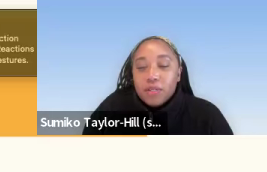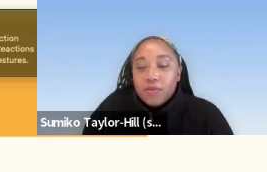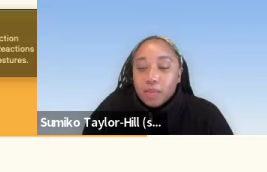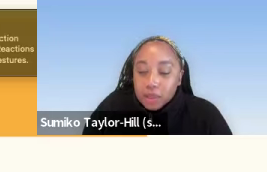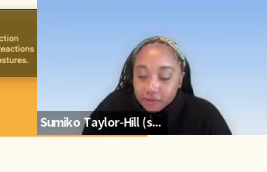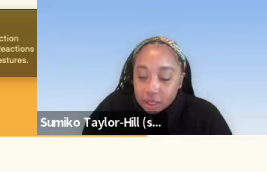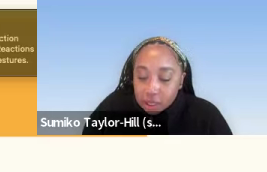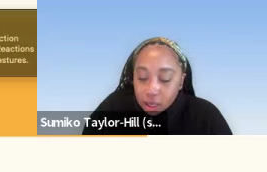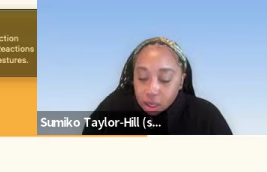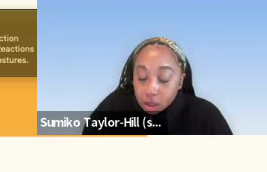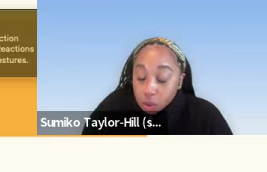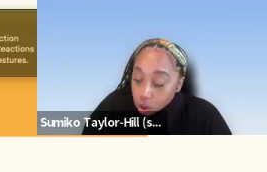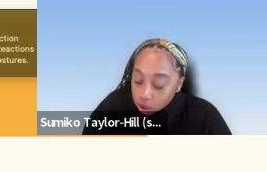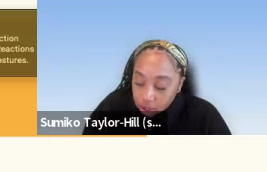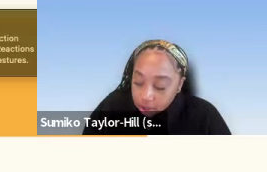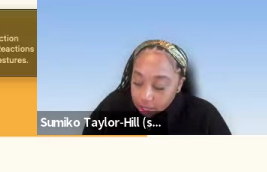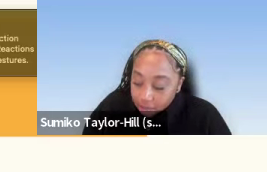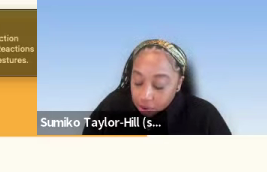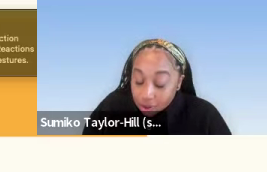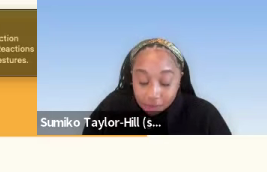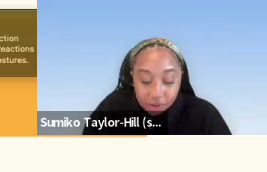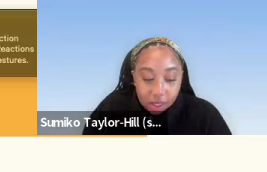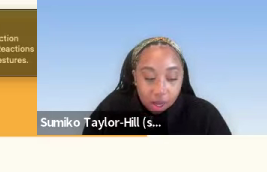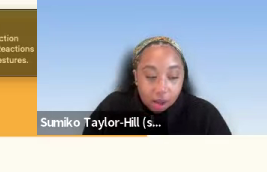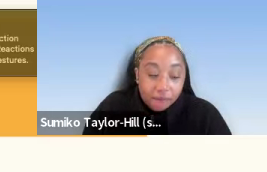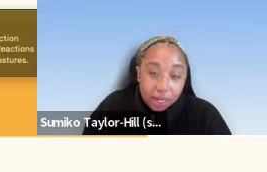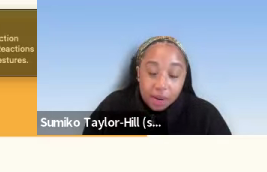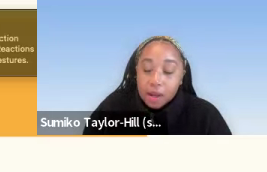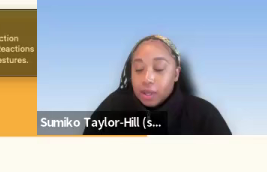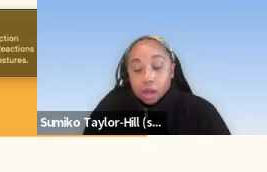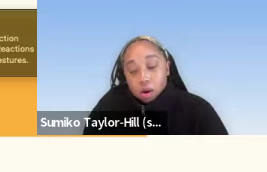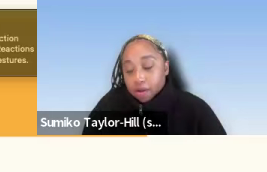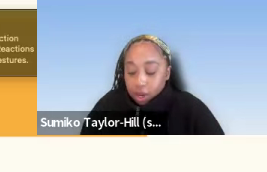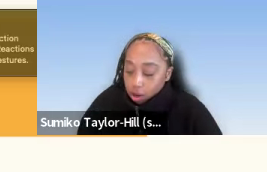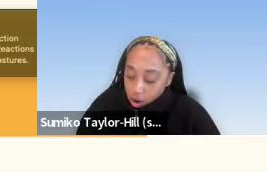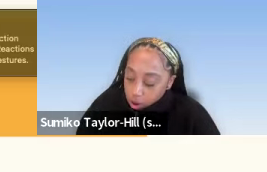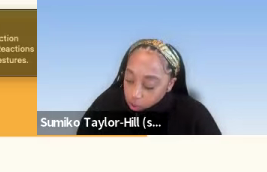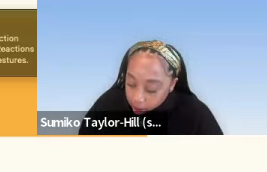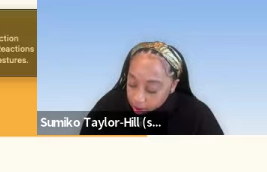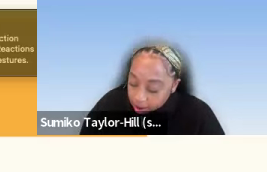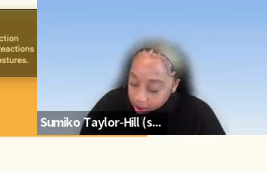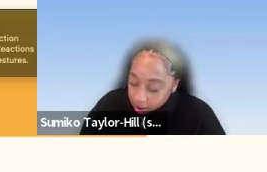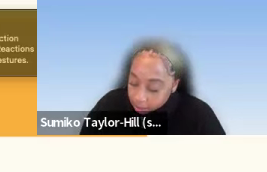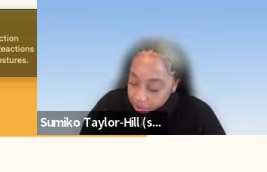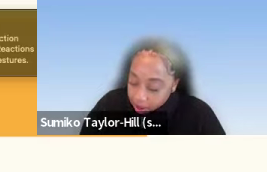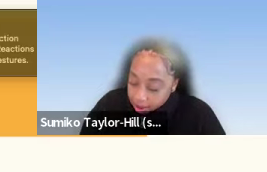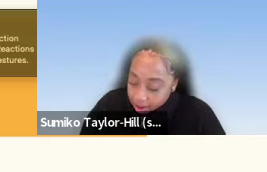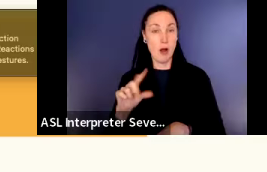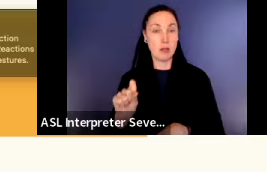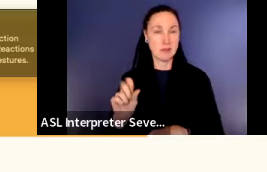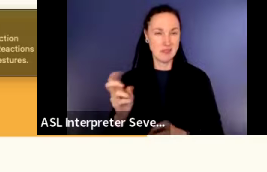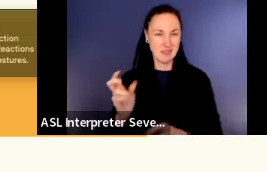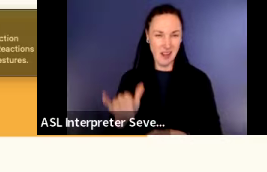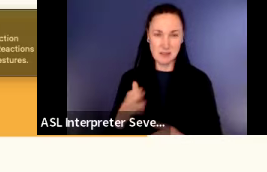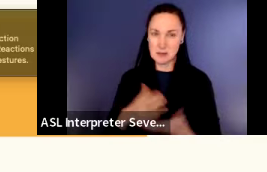Thank you so much for uplifting the war on drugs that folks often forget about if they aren't aware.